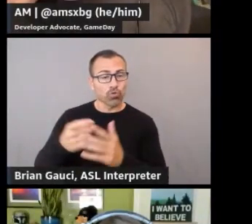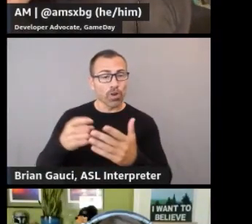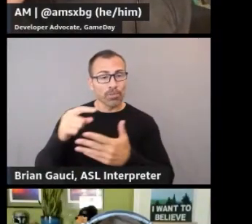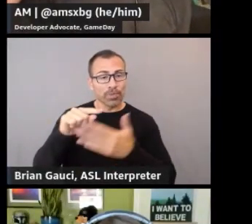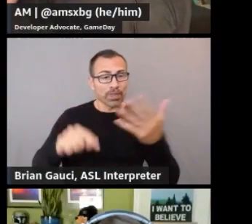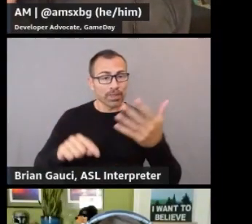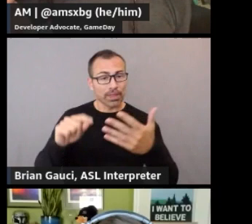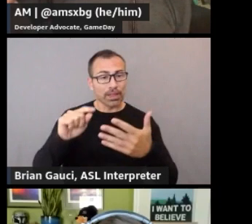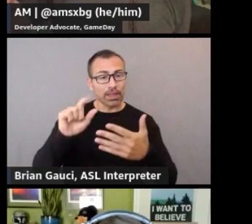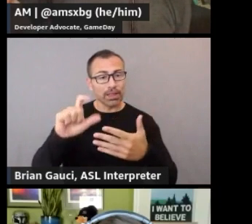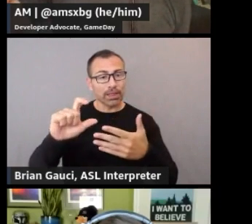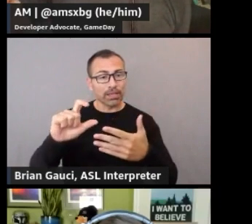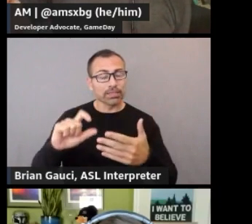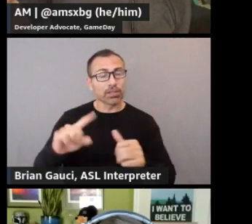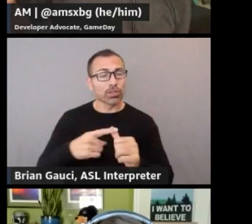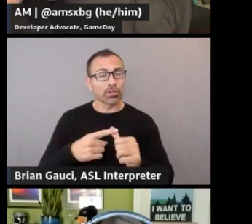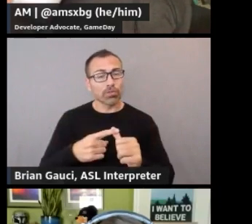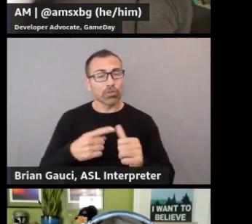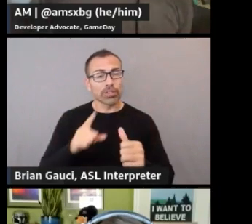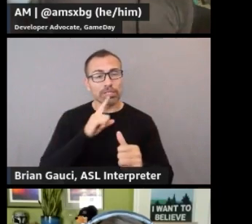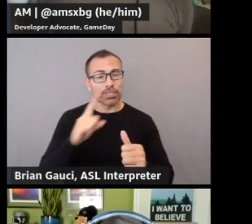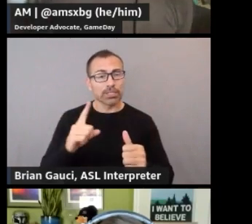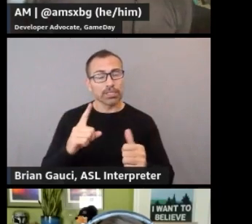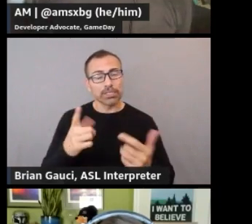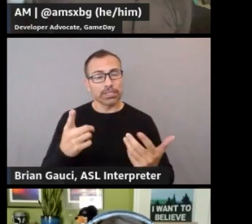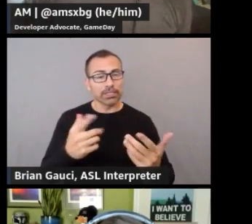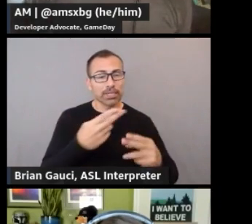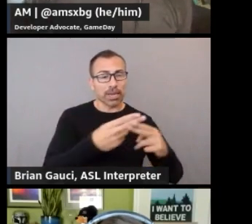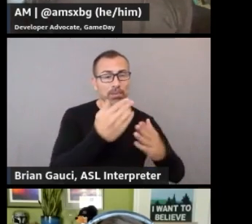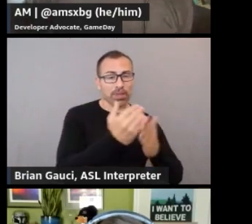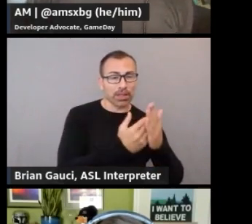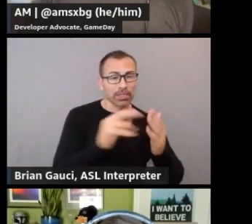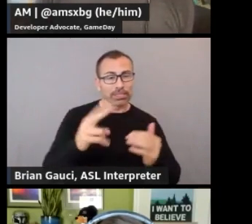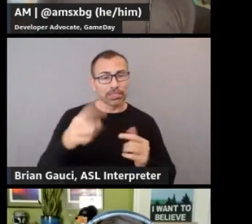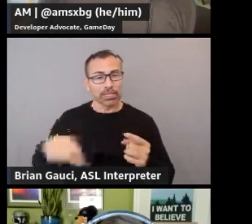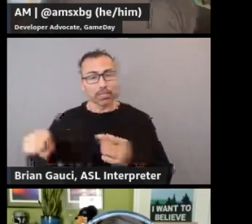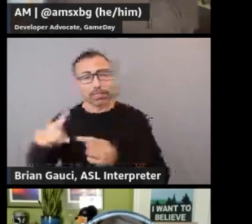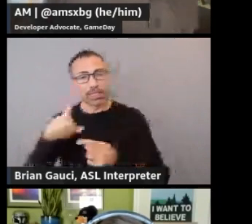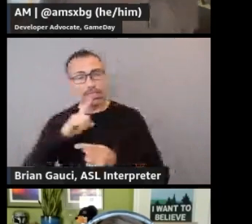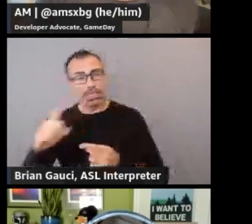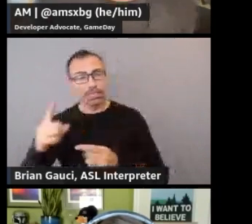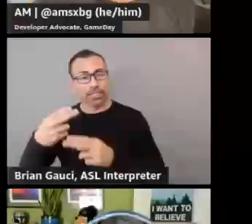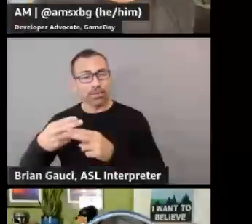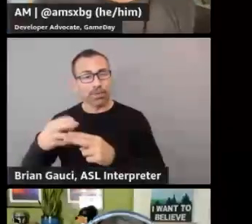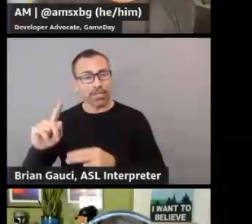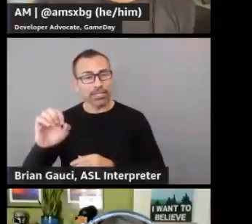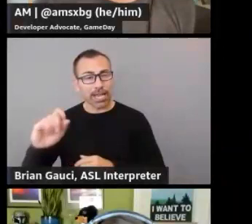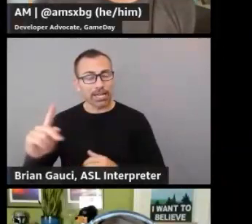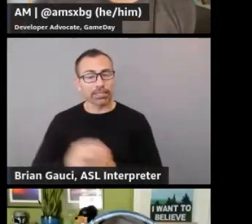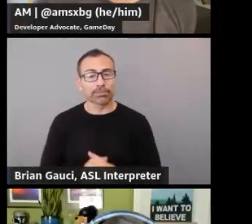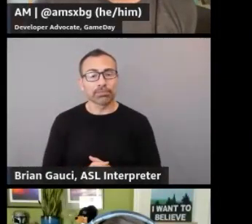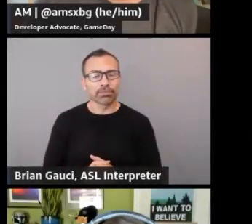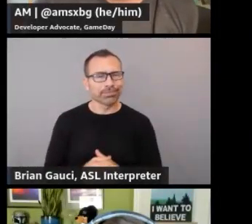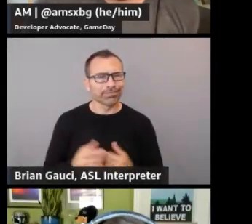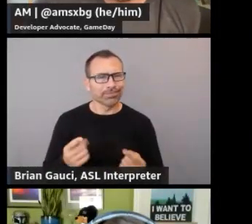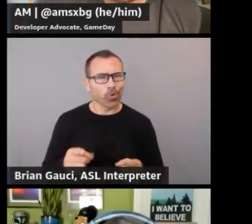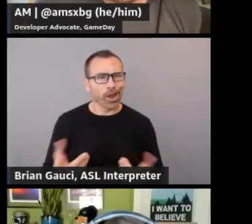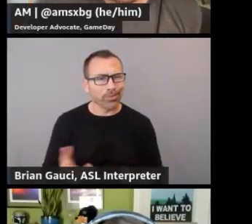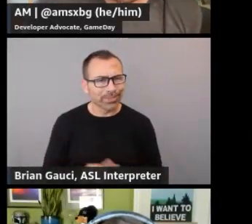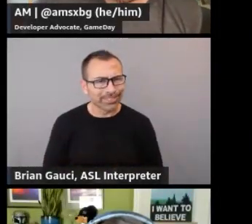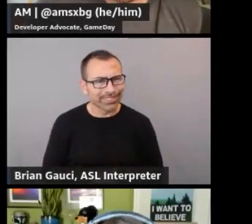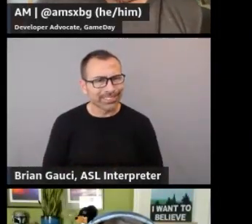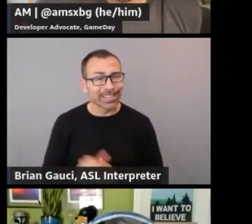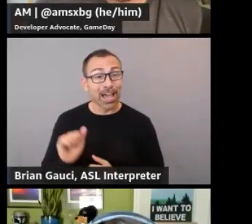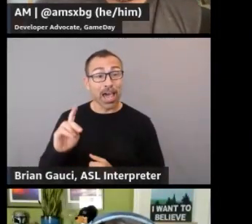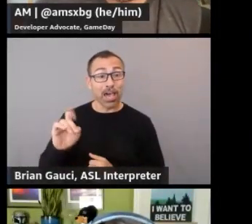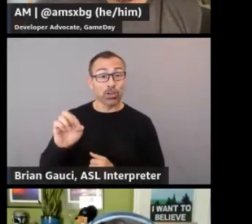first argument is the name of the list, that's list 0. And then the second argument is the name of the task. Okay, well, what happened? Andrew